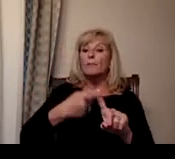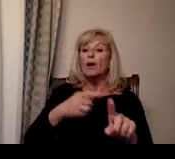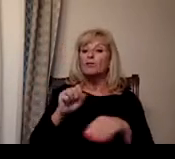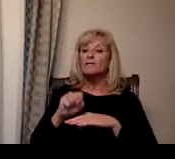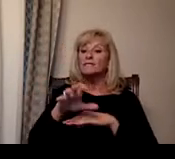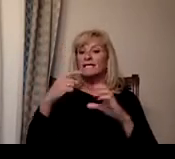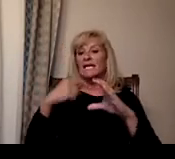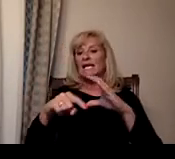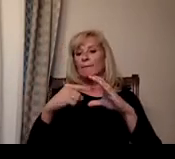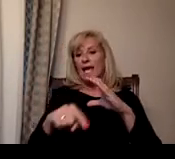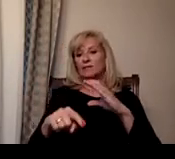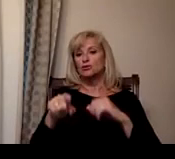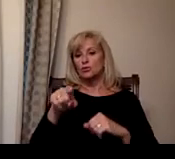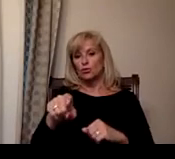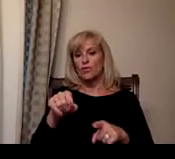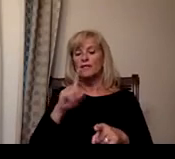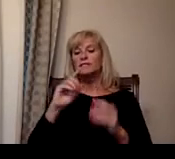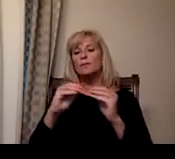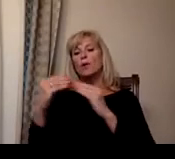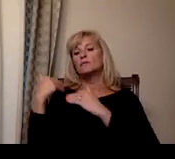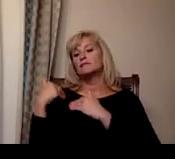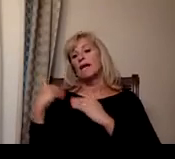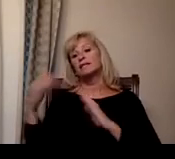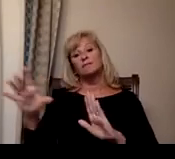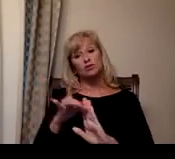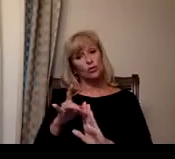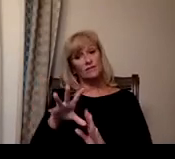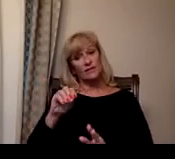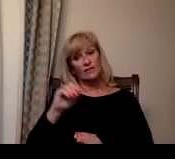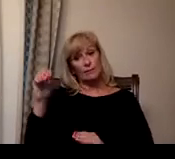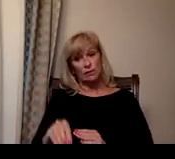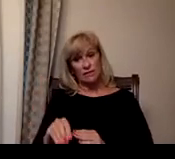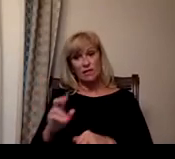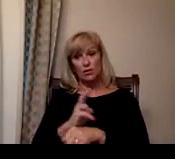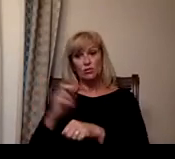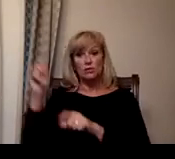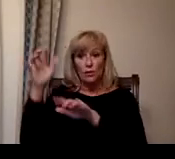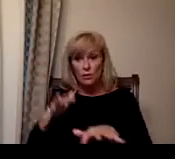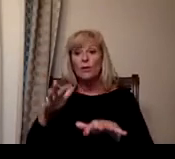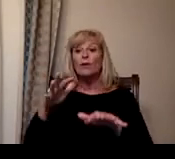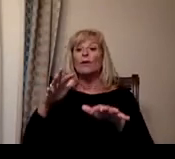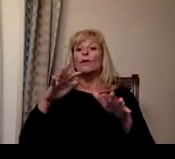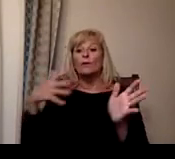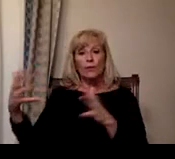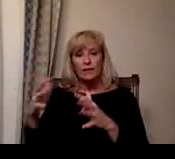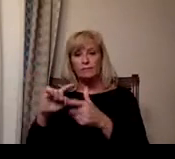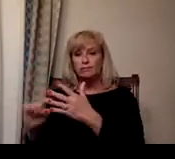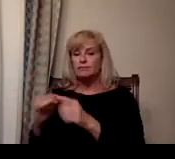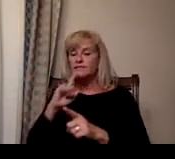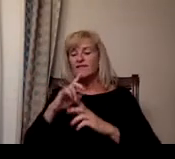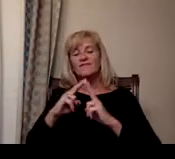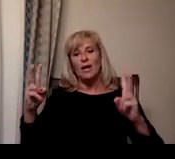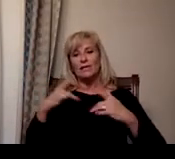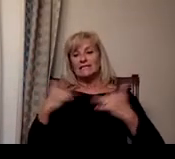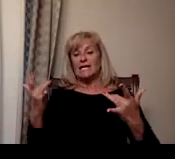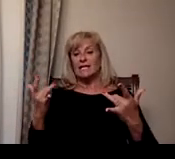those. And as we said, this is all a more responsible choice. So we're going to go ahead and do that, which is very exciting.